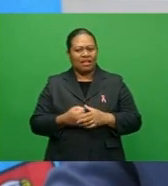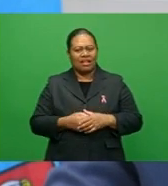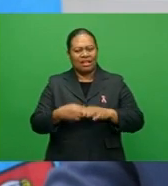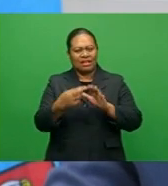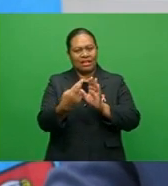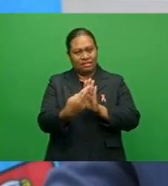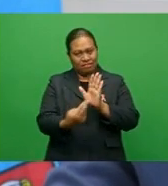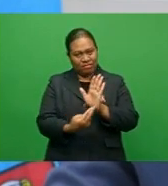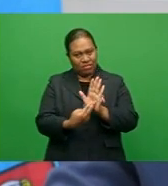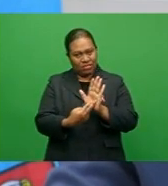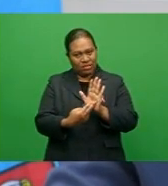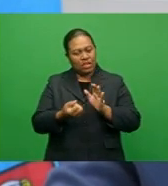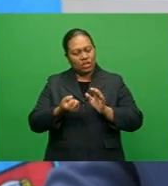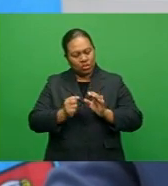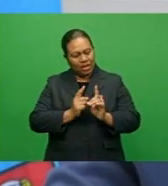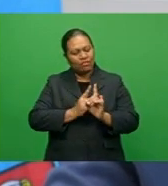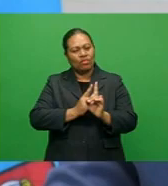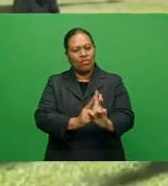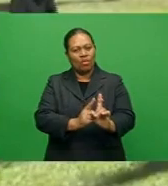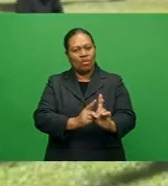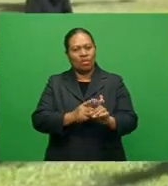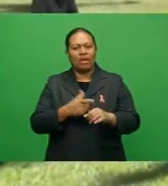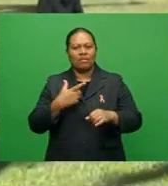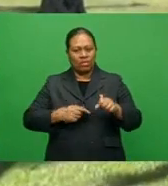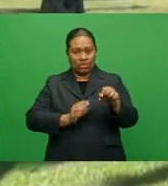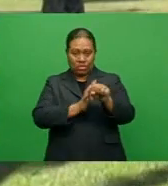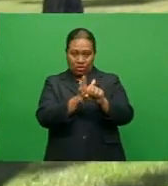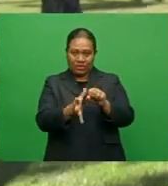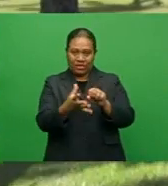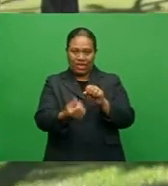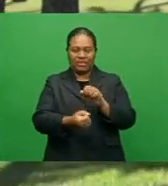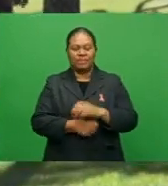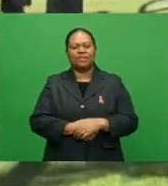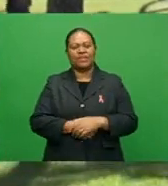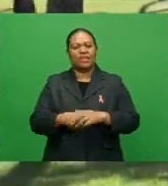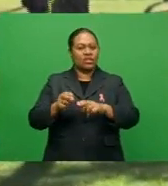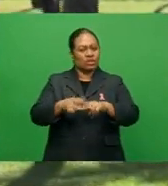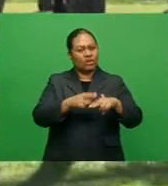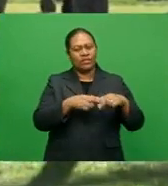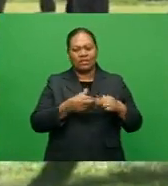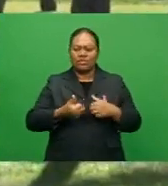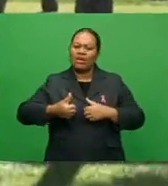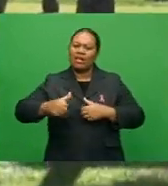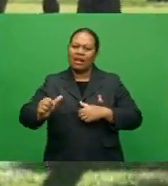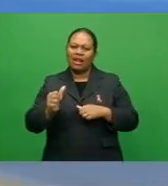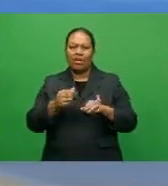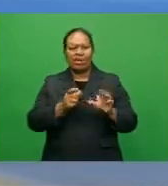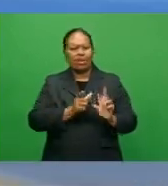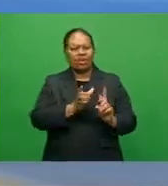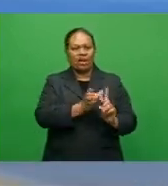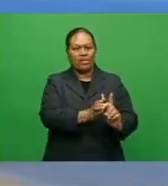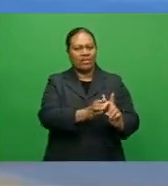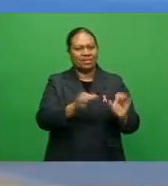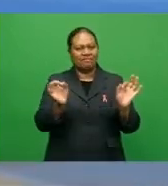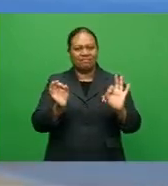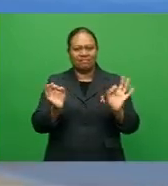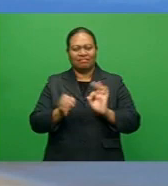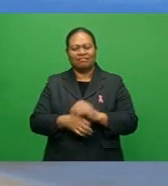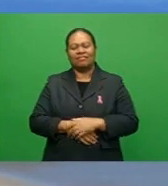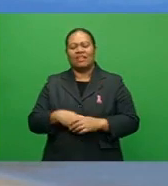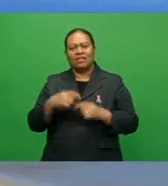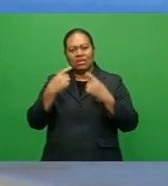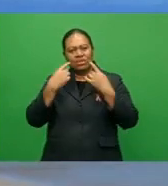to ensure that we remain COVID contained. Fiji is offering to allow quarantine-free entry for countries which are